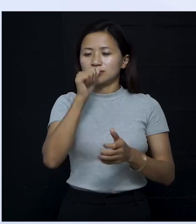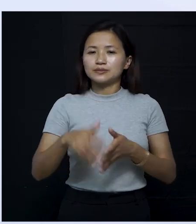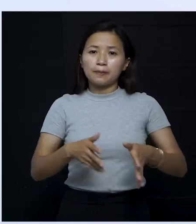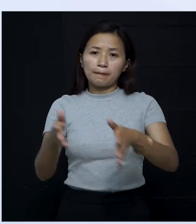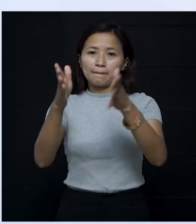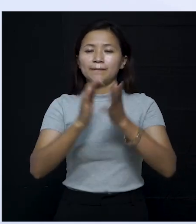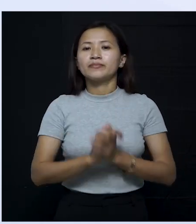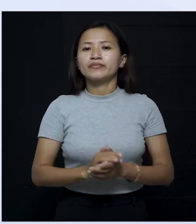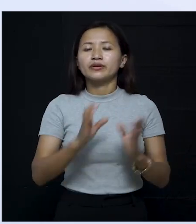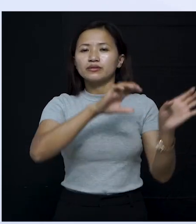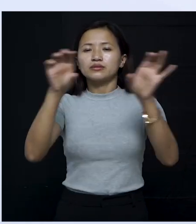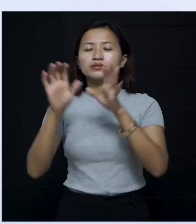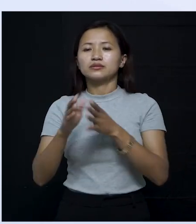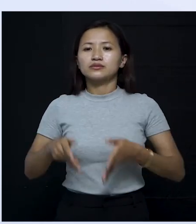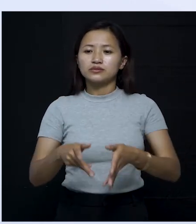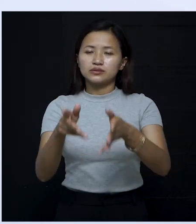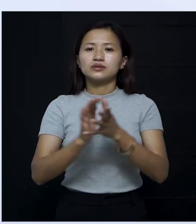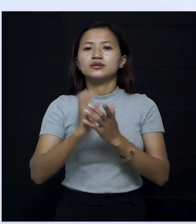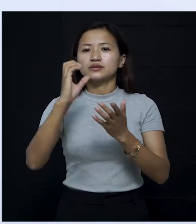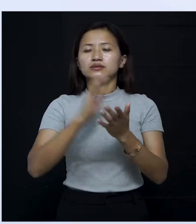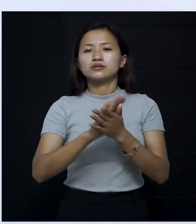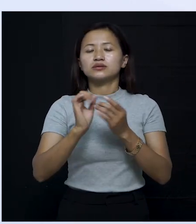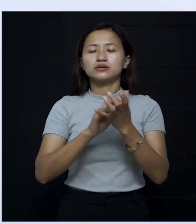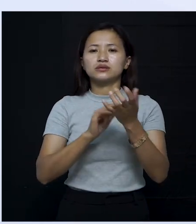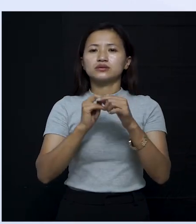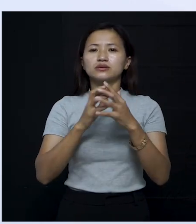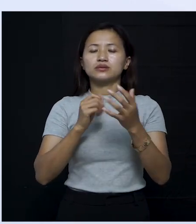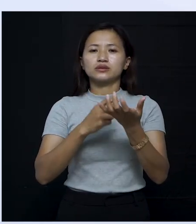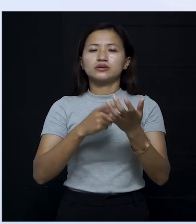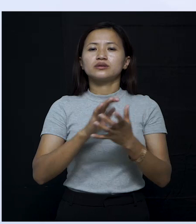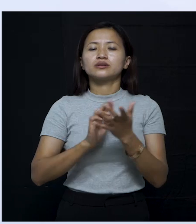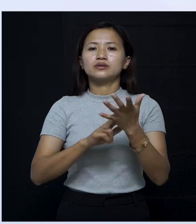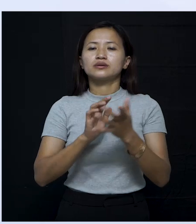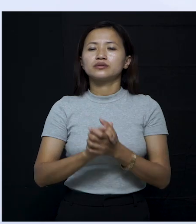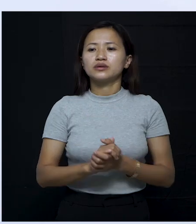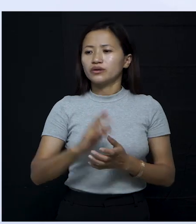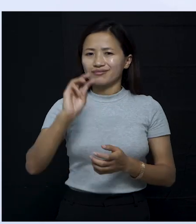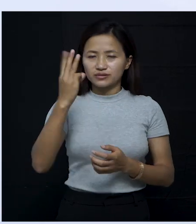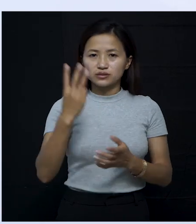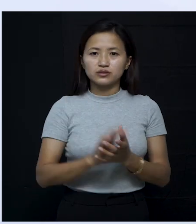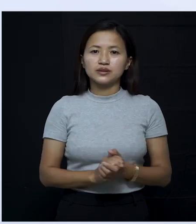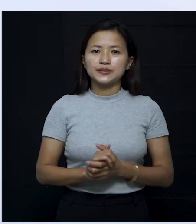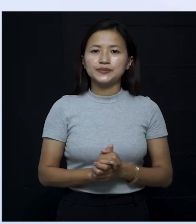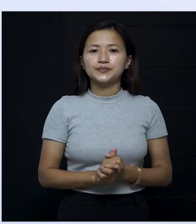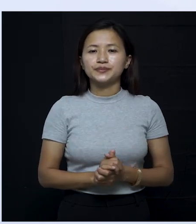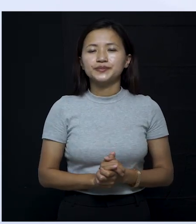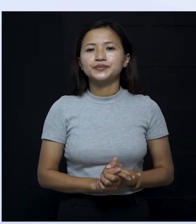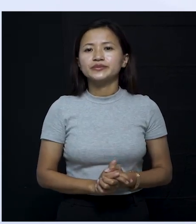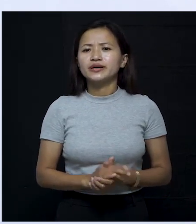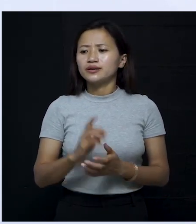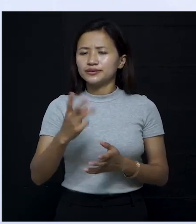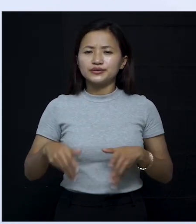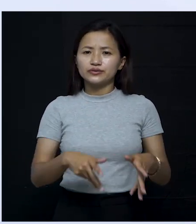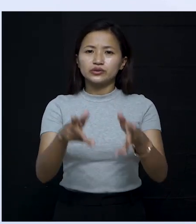those rivers that flows into Chinwin, regarding this, we have only three, okay, only three